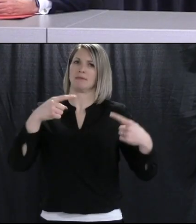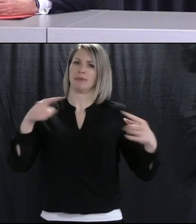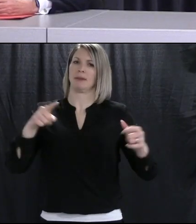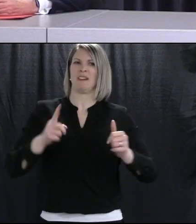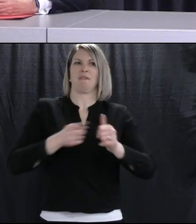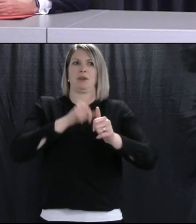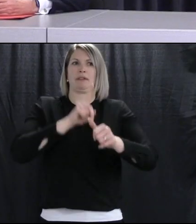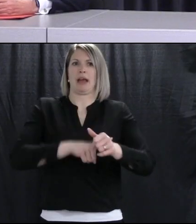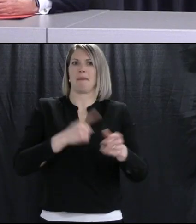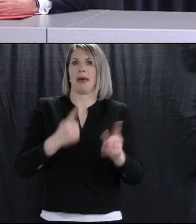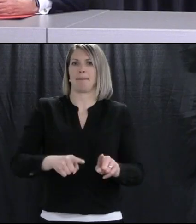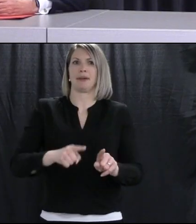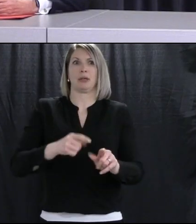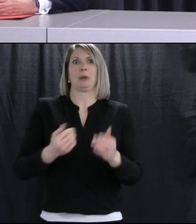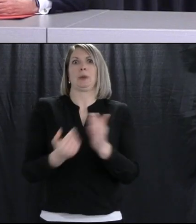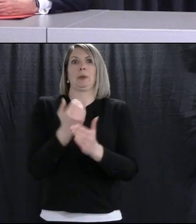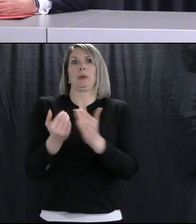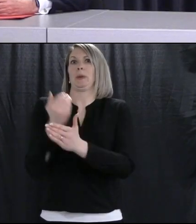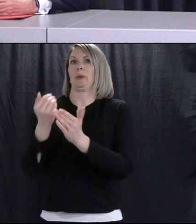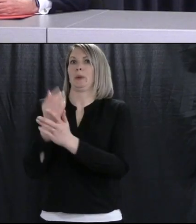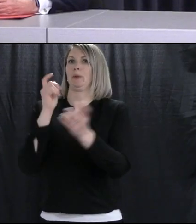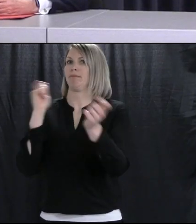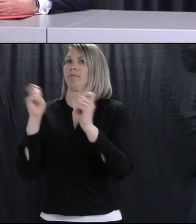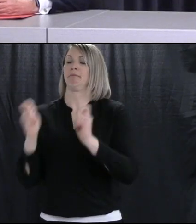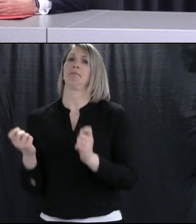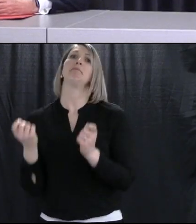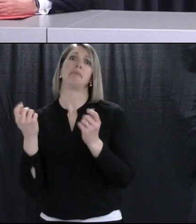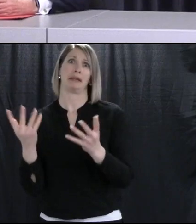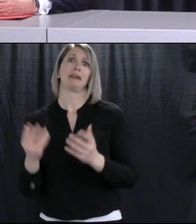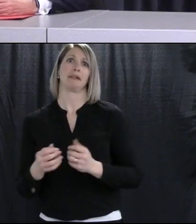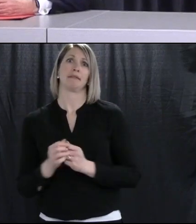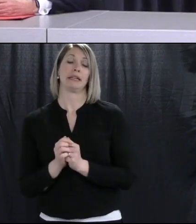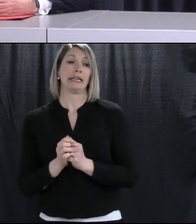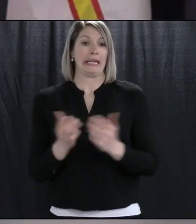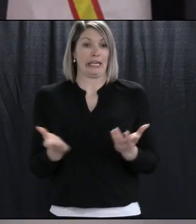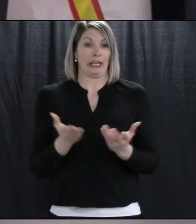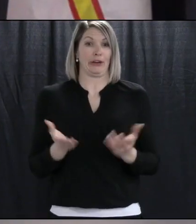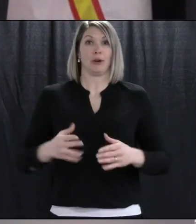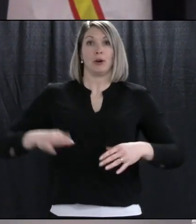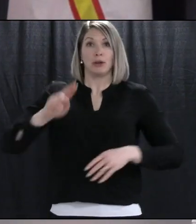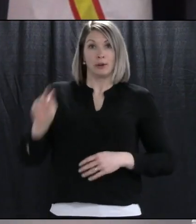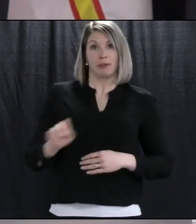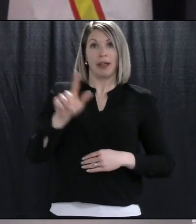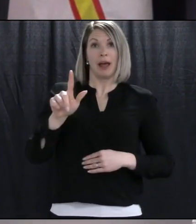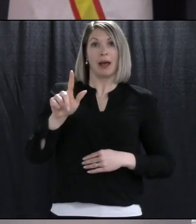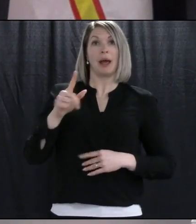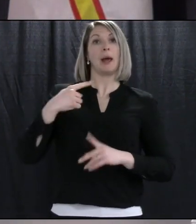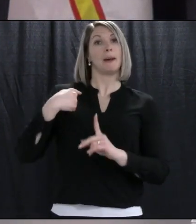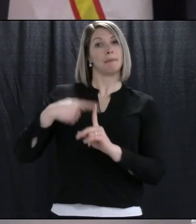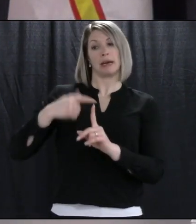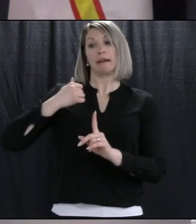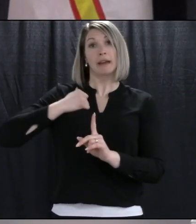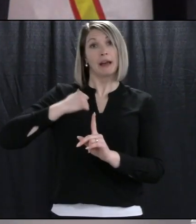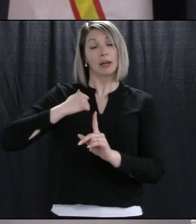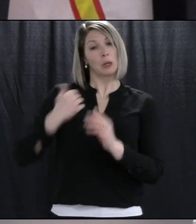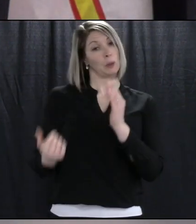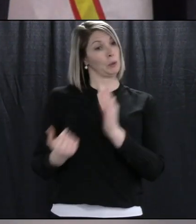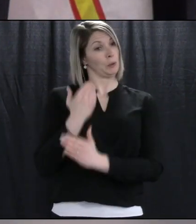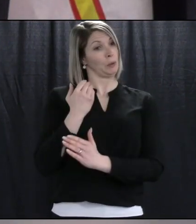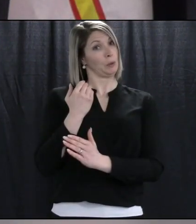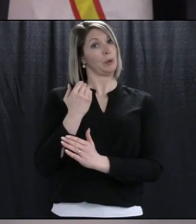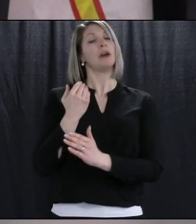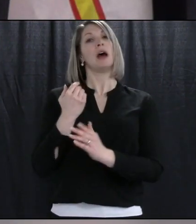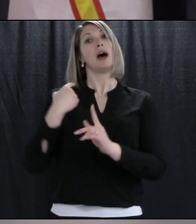waters in our province, in our country, and around the world. This message has not changed. What